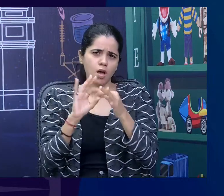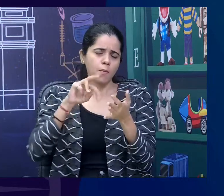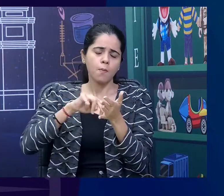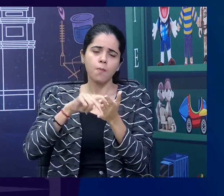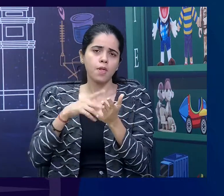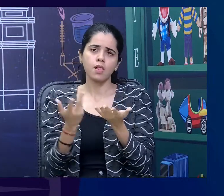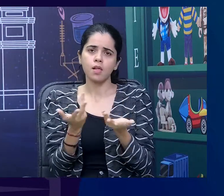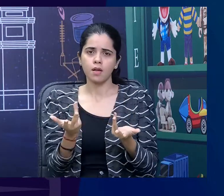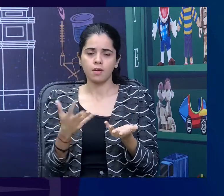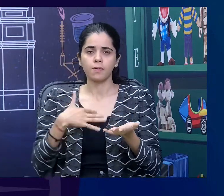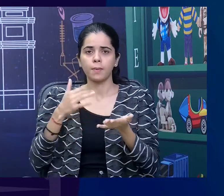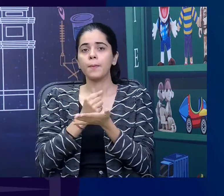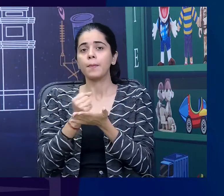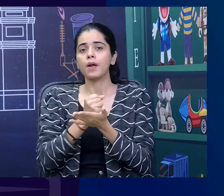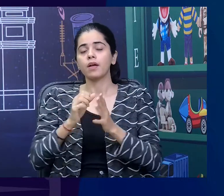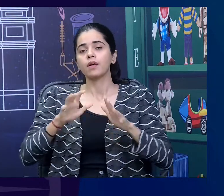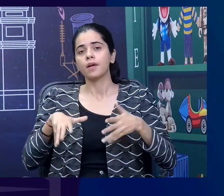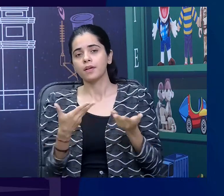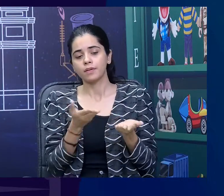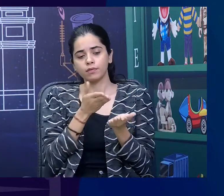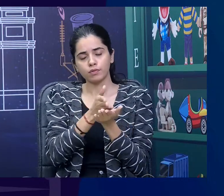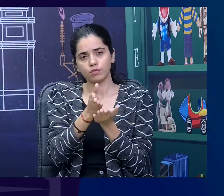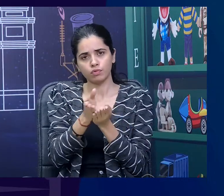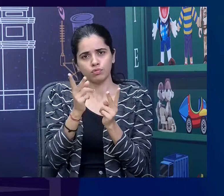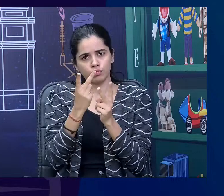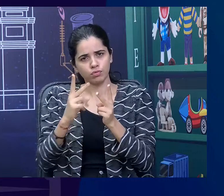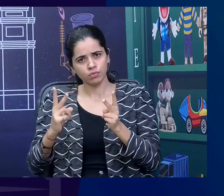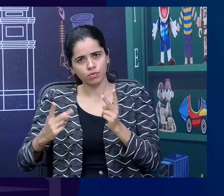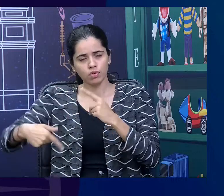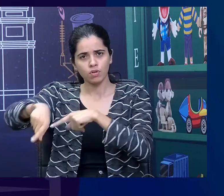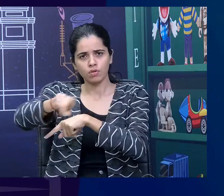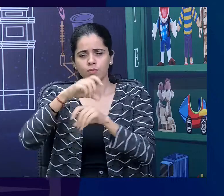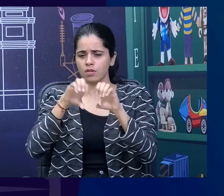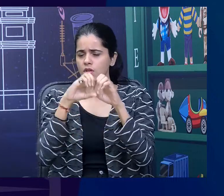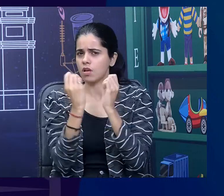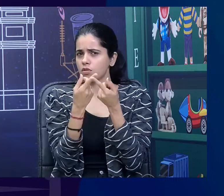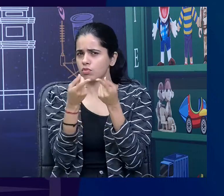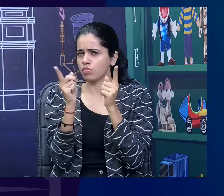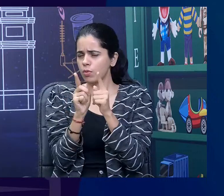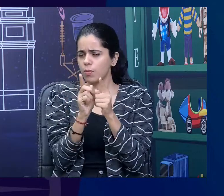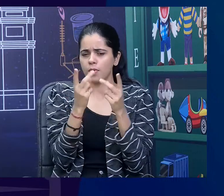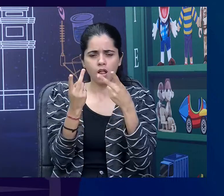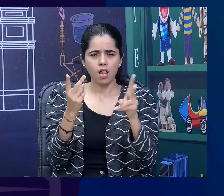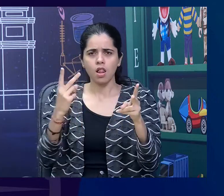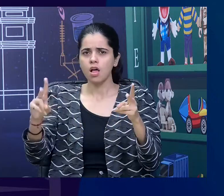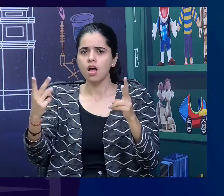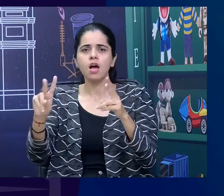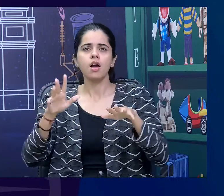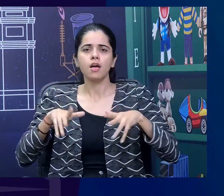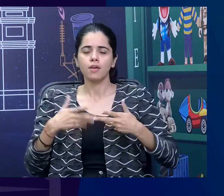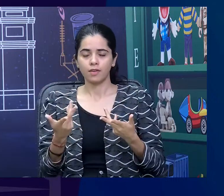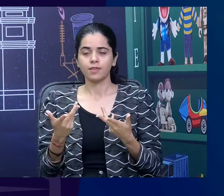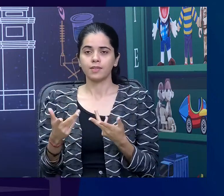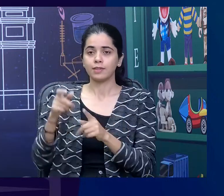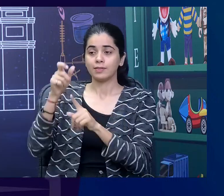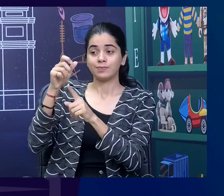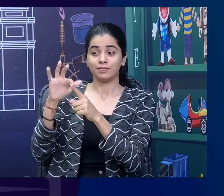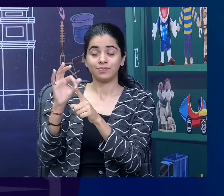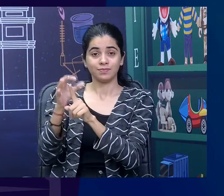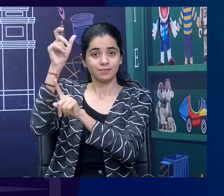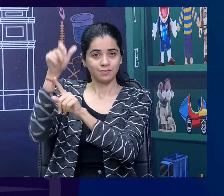important is it to practice differentiated instructions in classrooms, ma'am? Yeah, thank you,